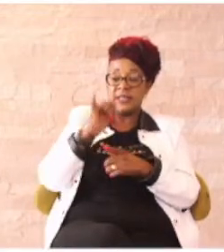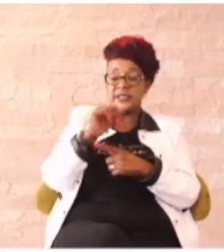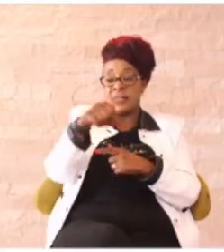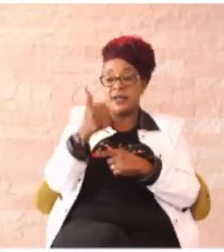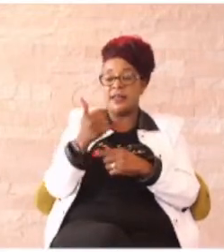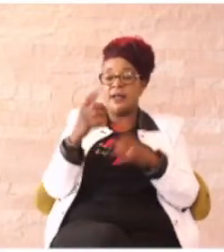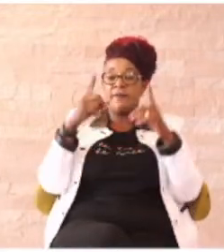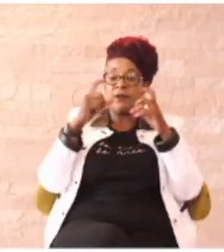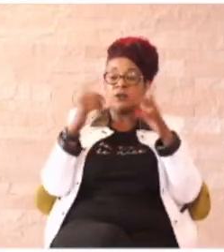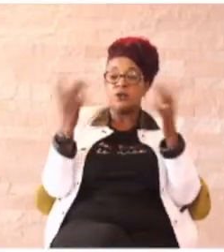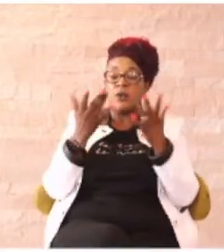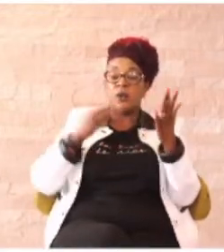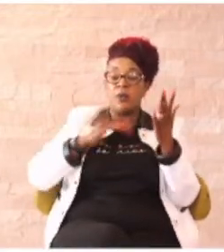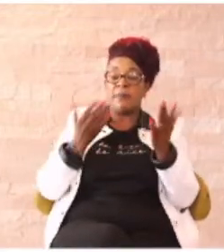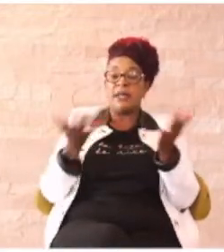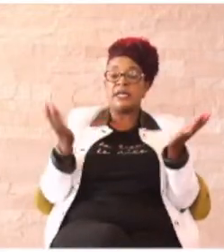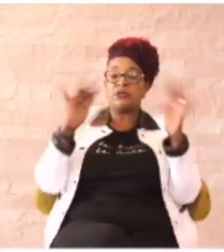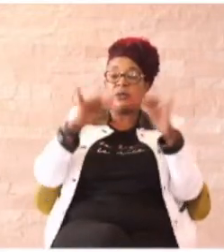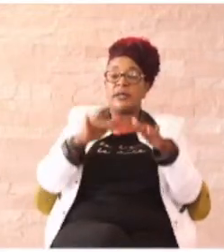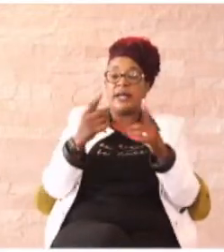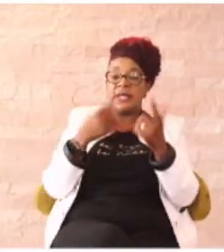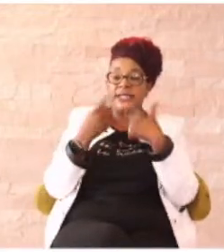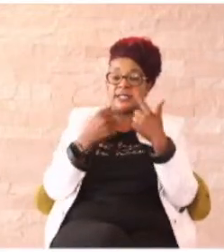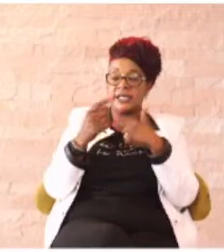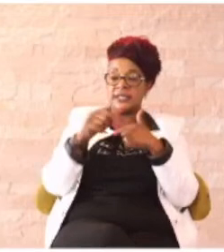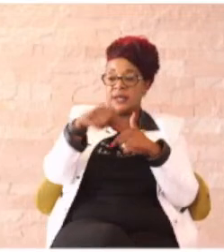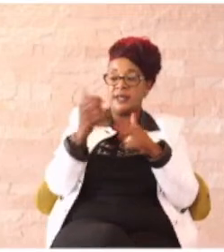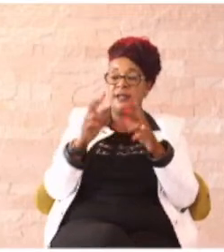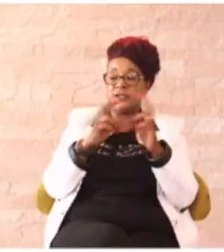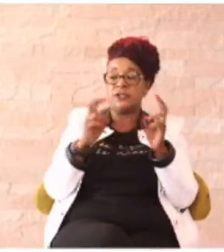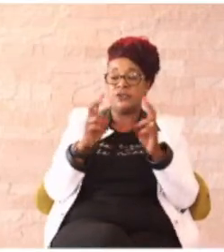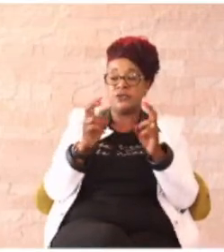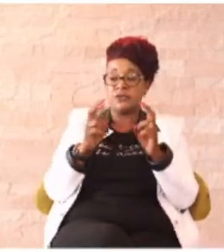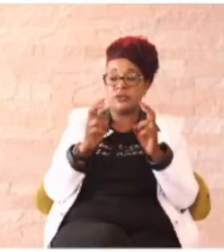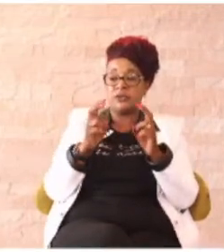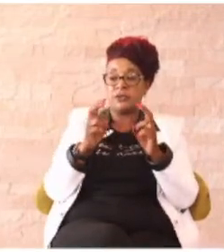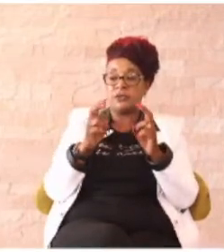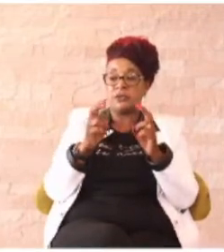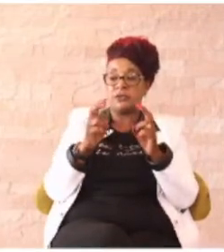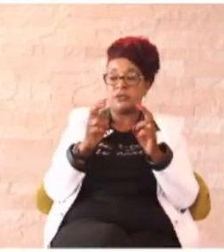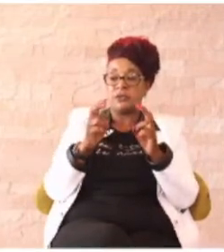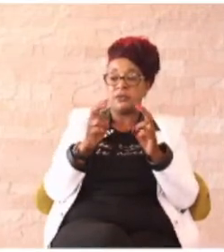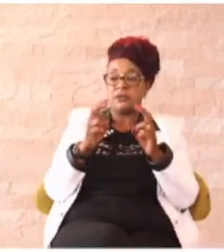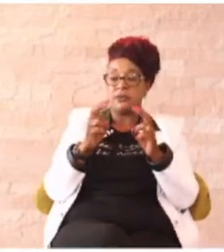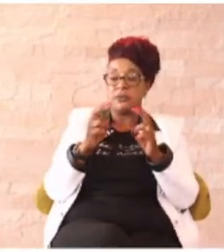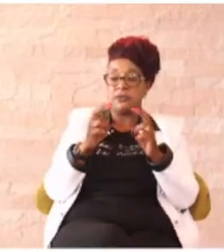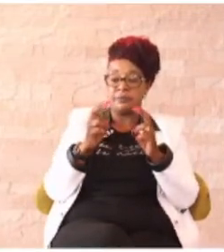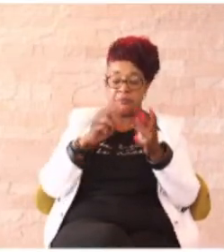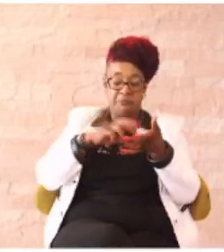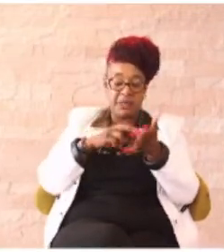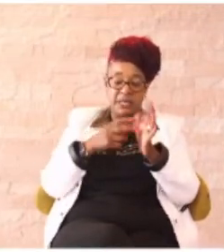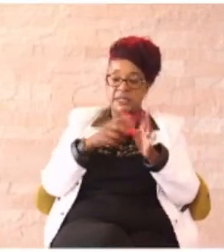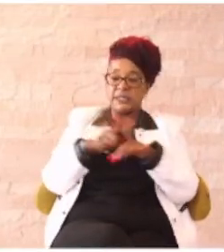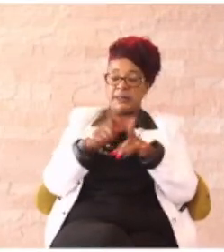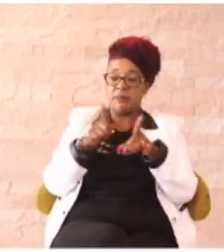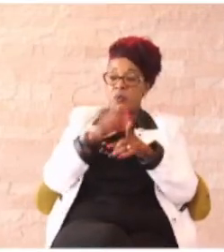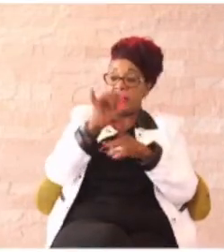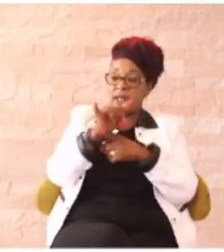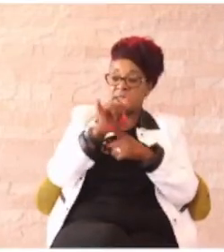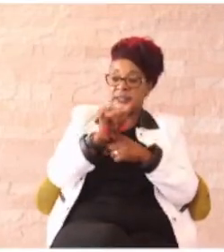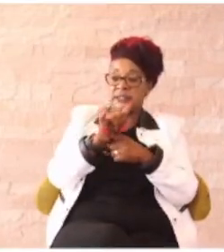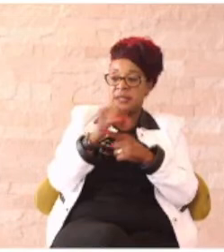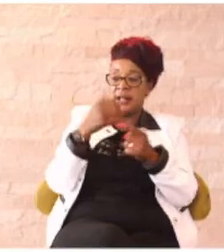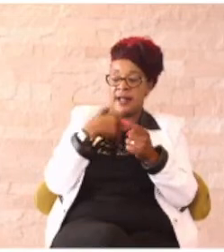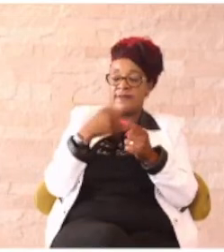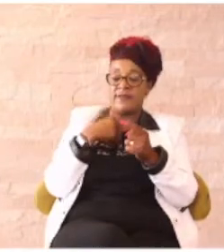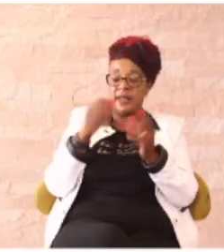and discuss. These are the peer-to-peer groups. And this one is Oromia Region Elected